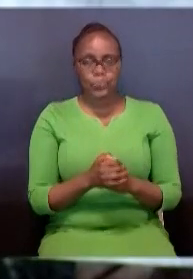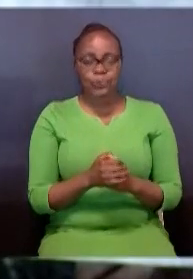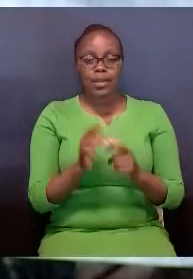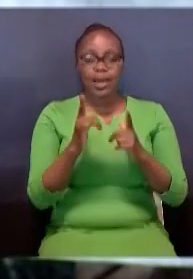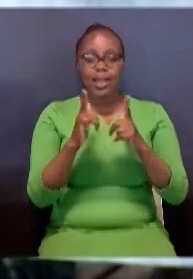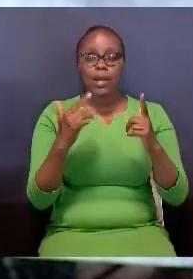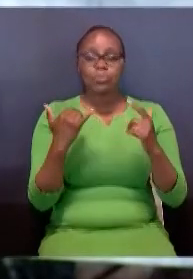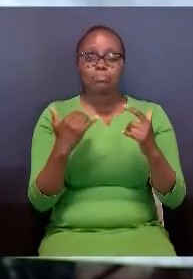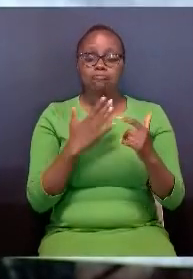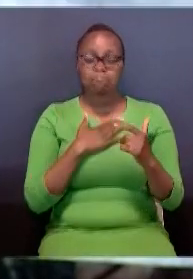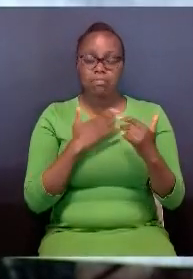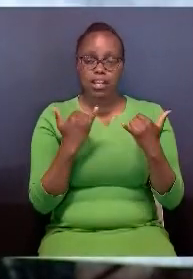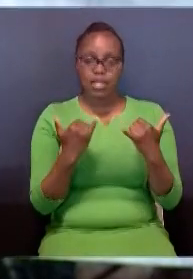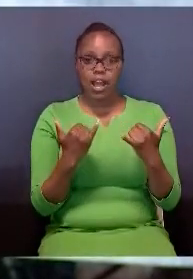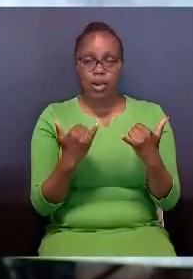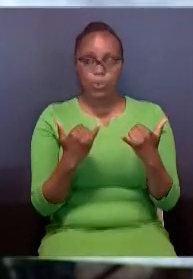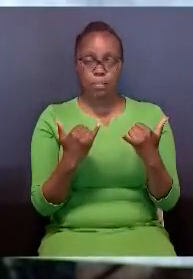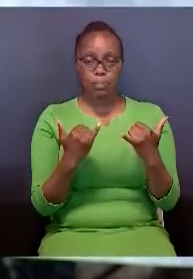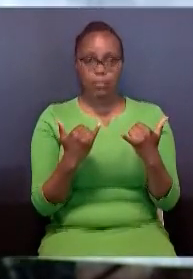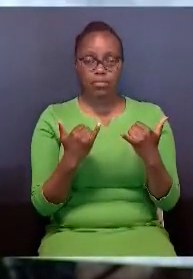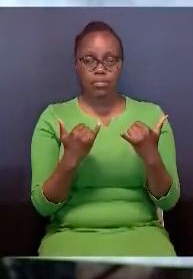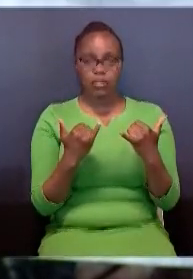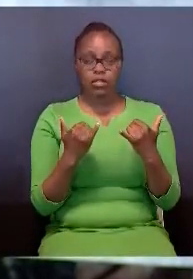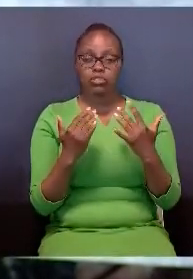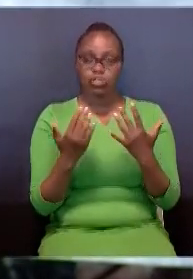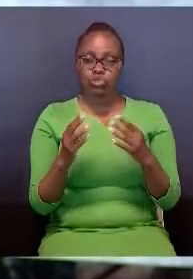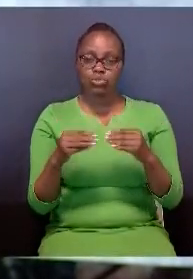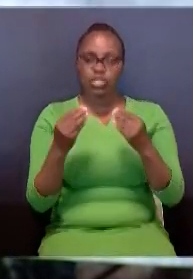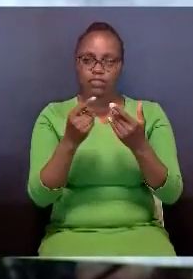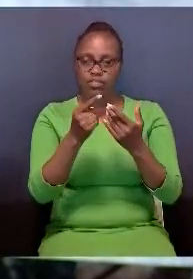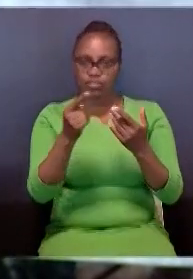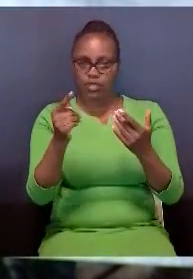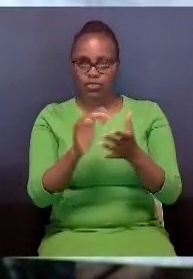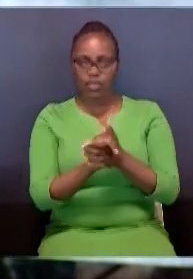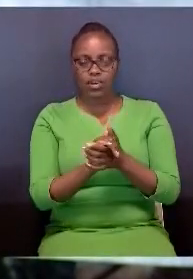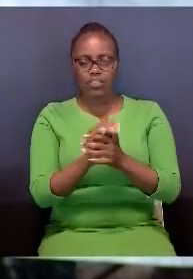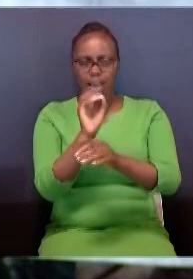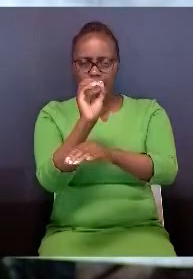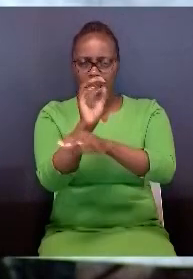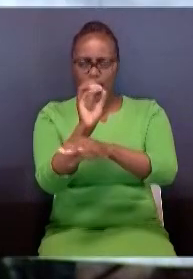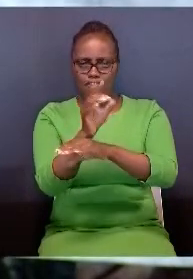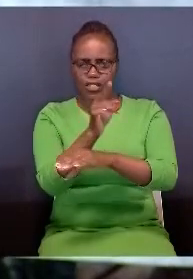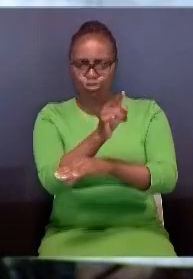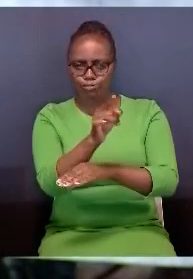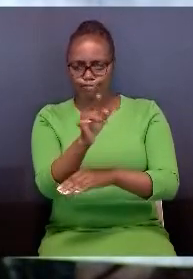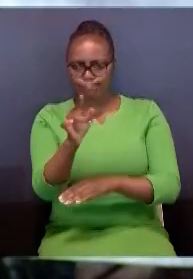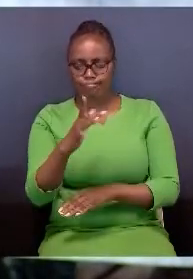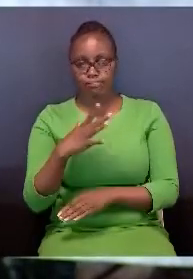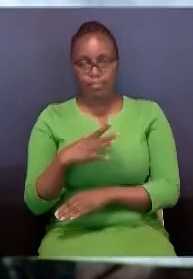Allow me to leave you with this piece of advice.